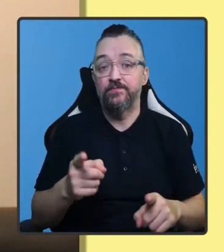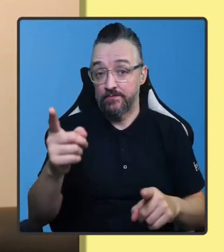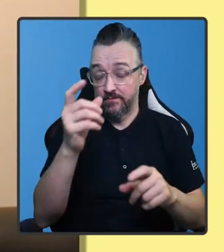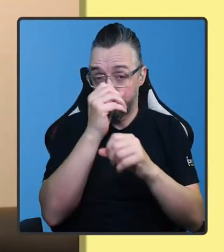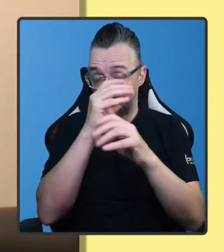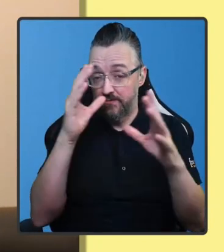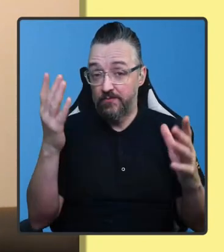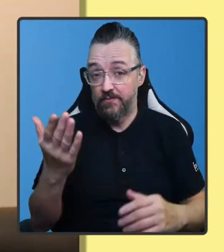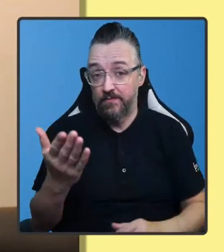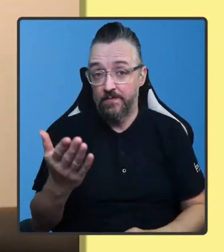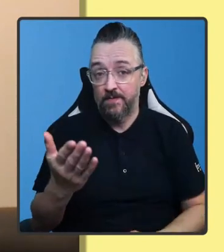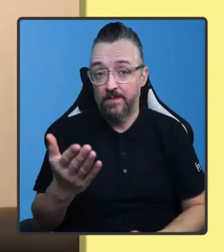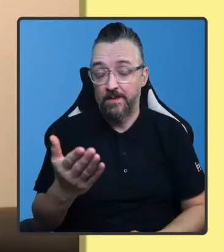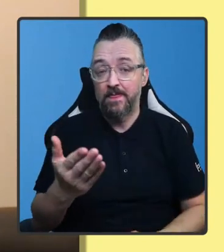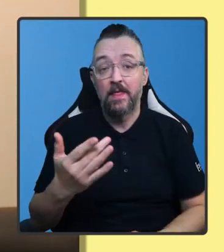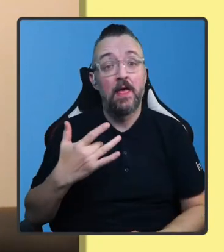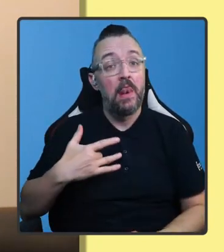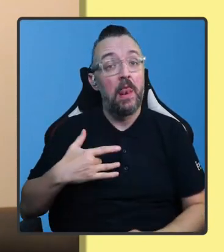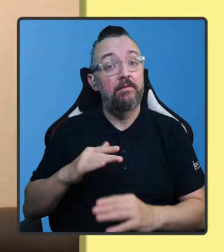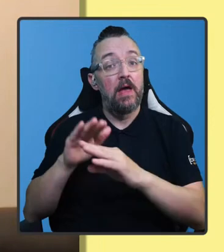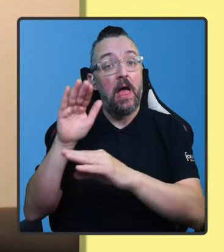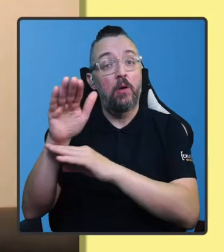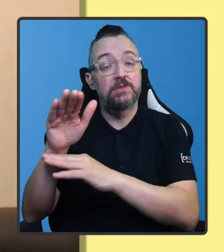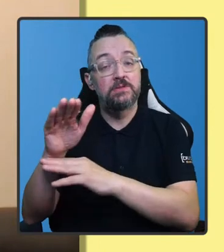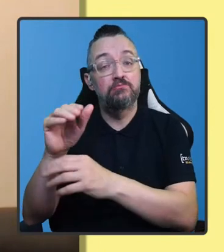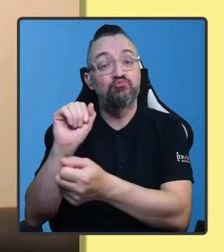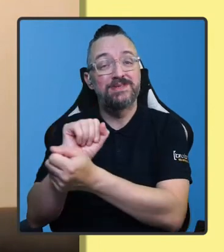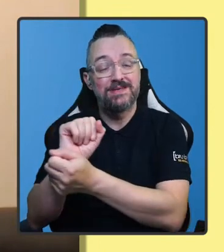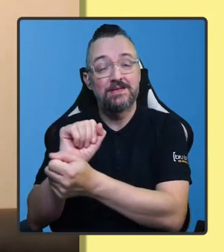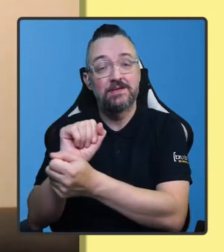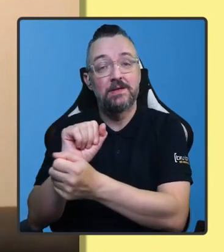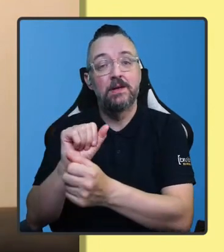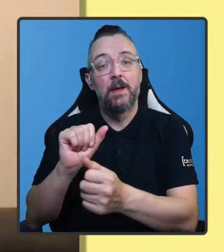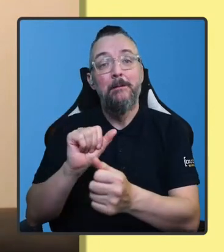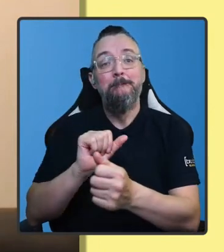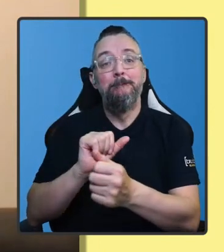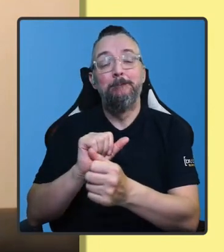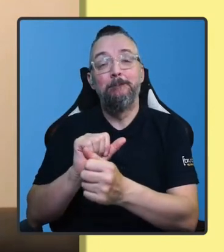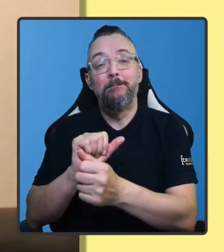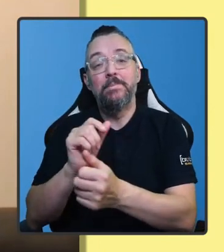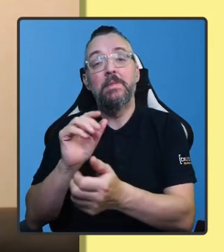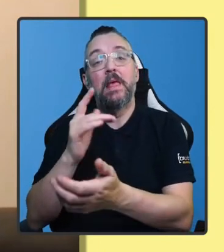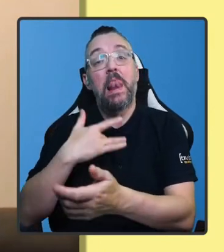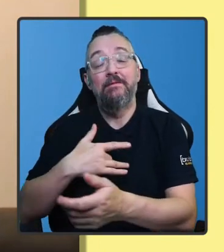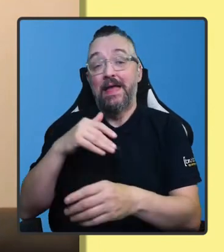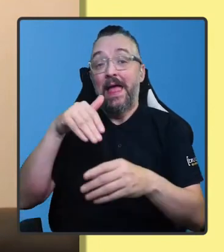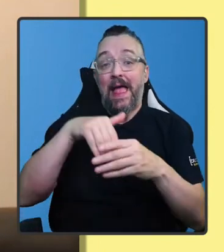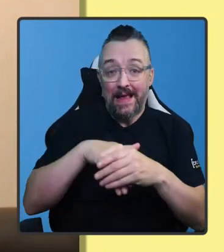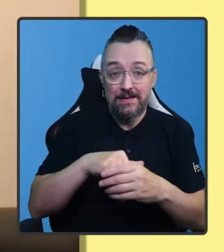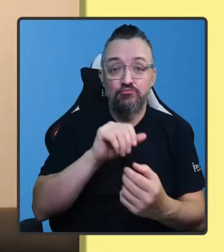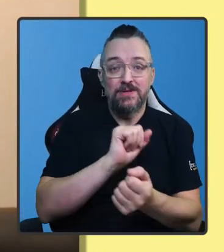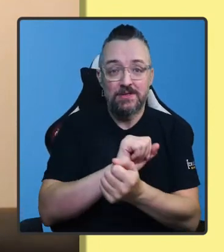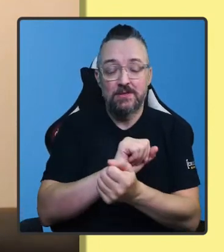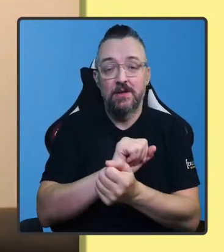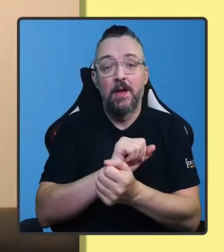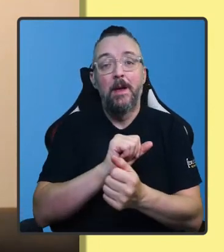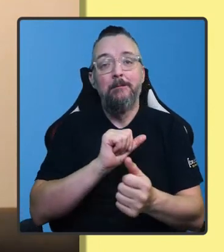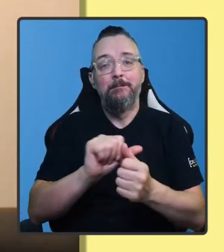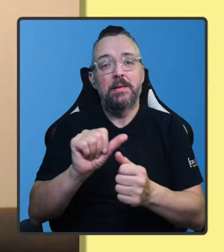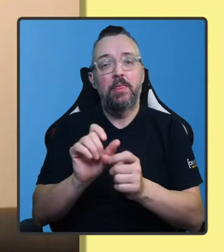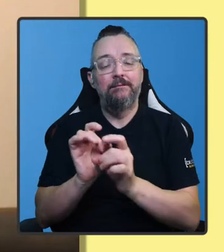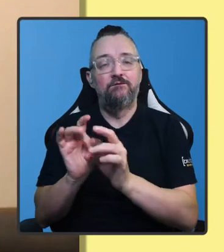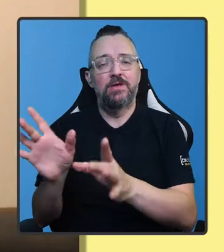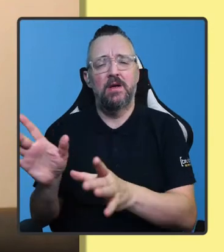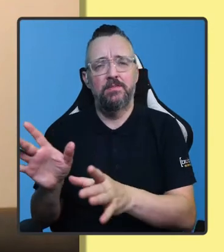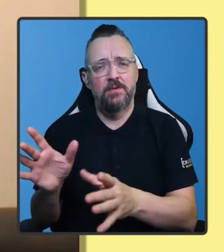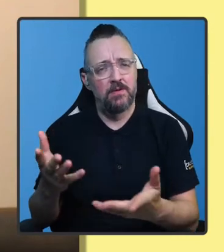second. Life outside prison better than freedom. Life inside prison better than freedom outside. This is a crucial